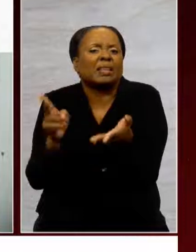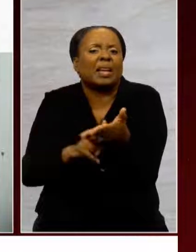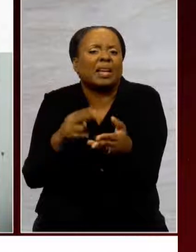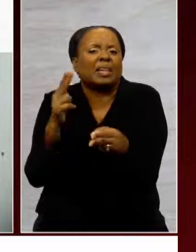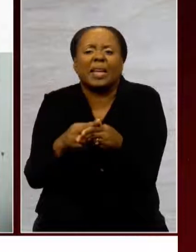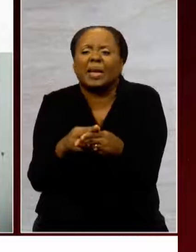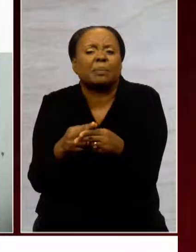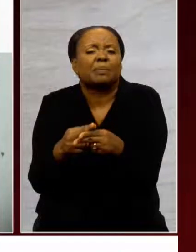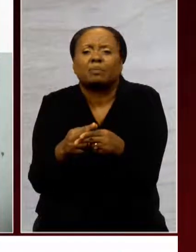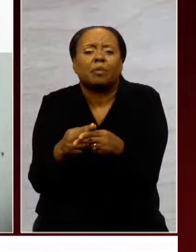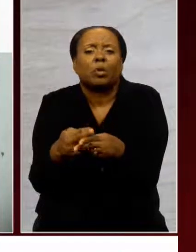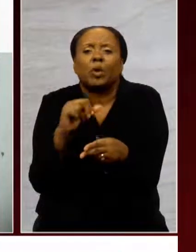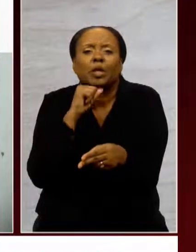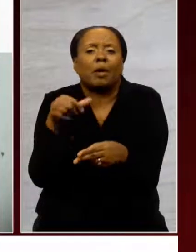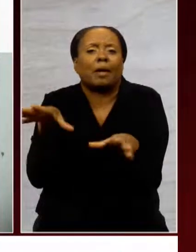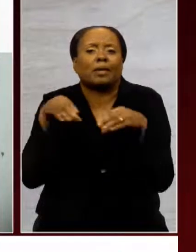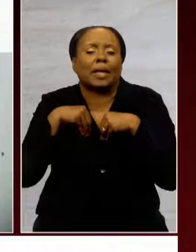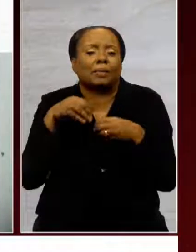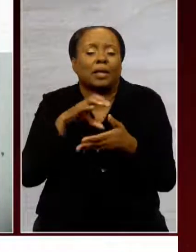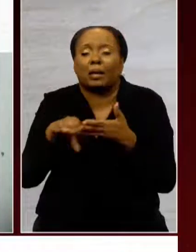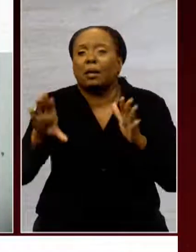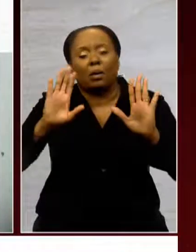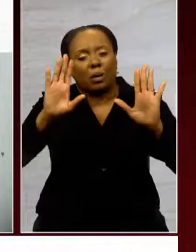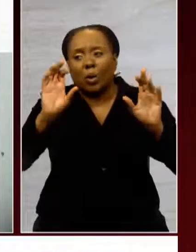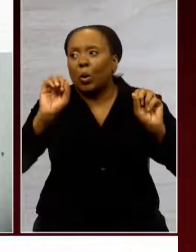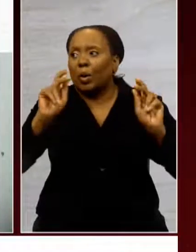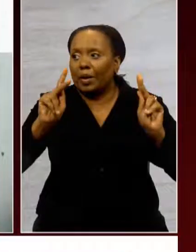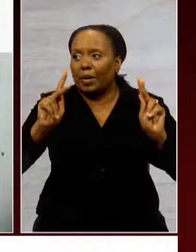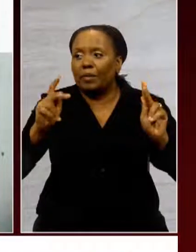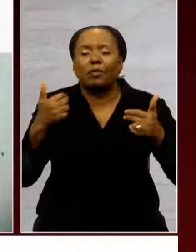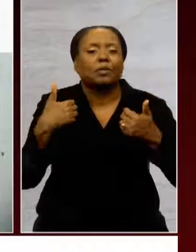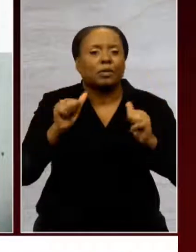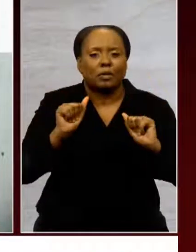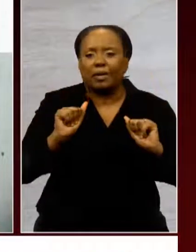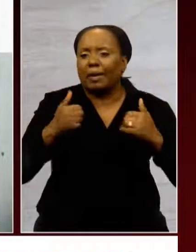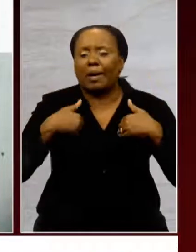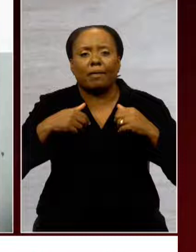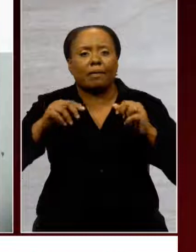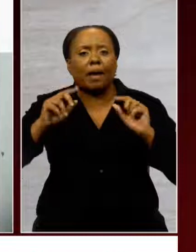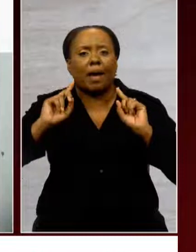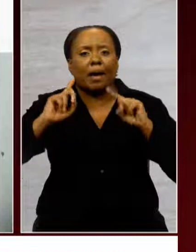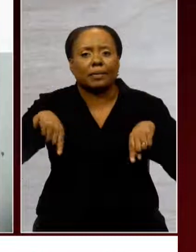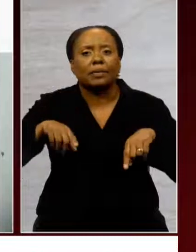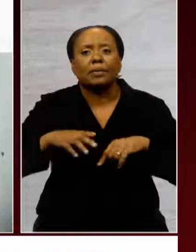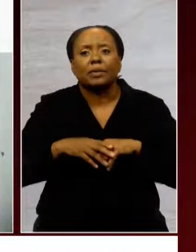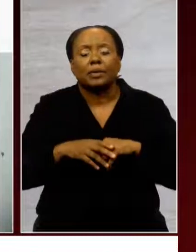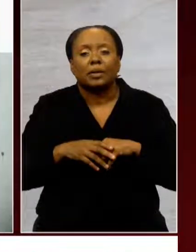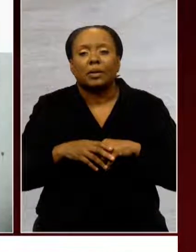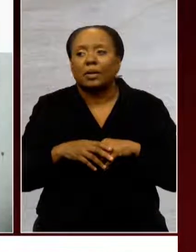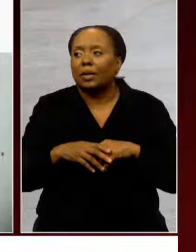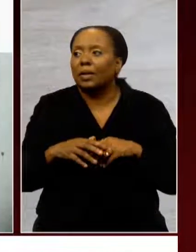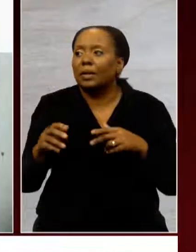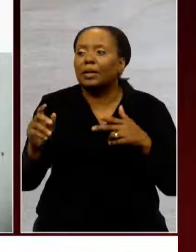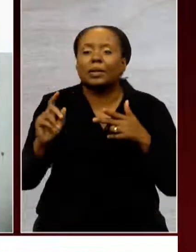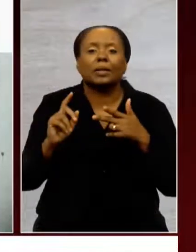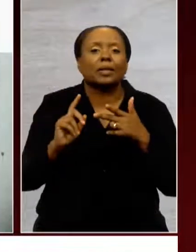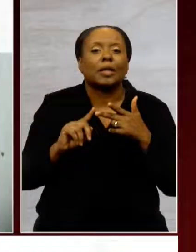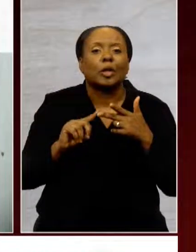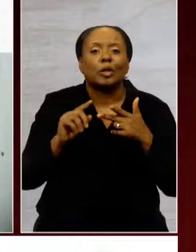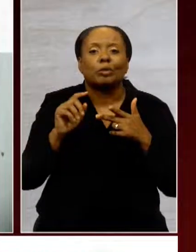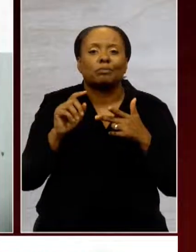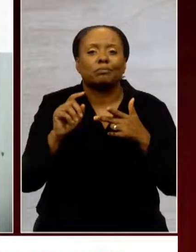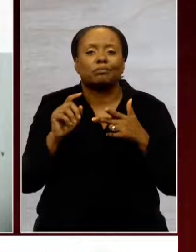That's my issue. Okay, so we'll try to get some answers on how you can get that dealt with here. Sonia, I see you nodding your head as